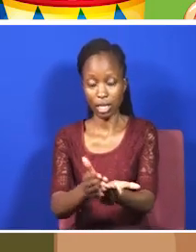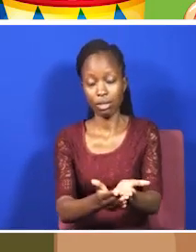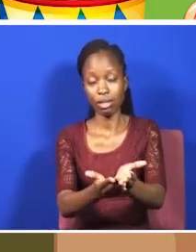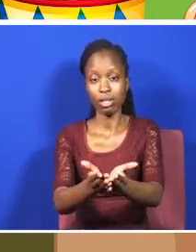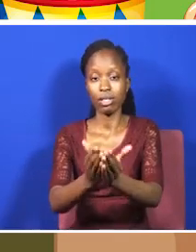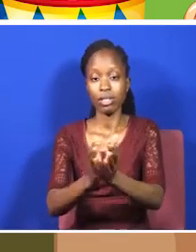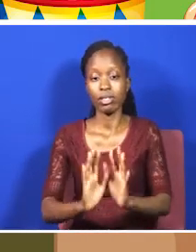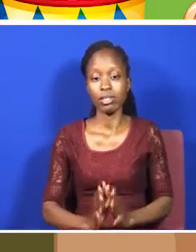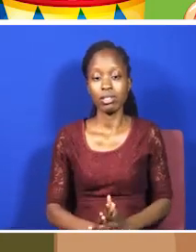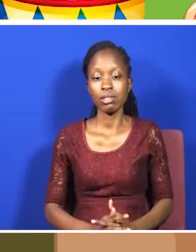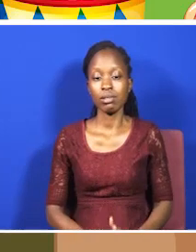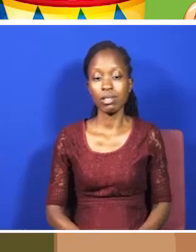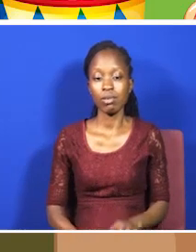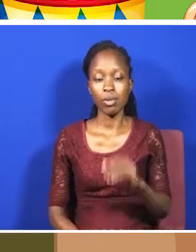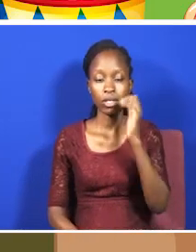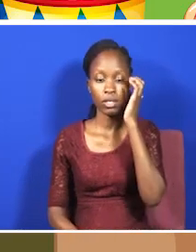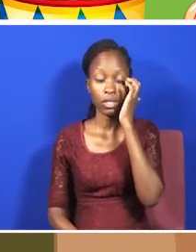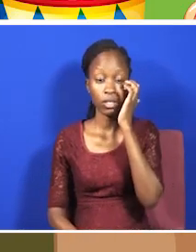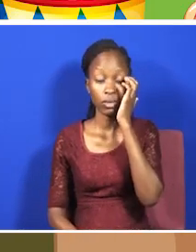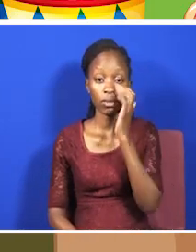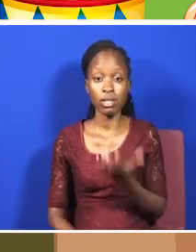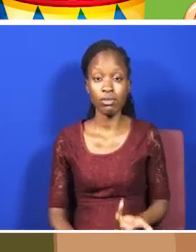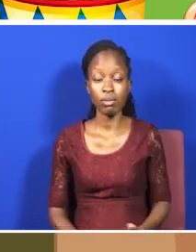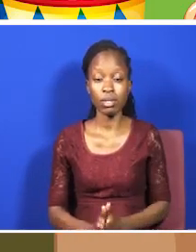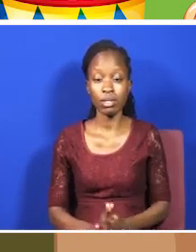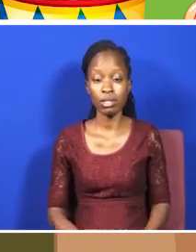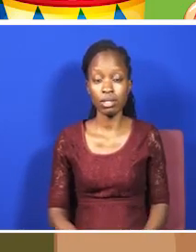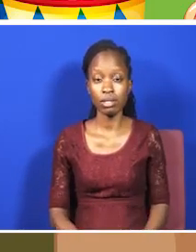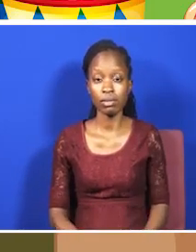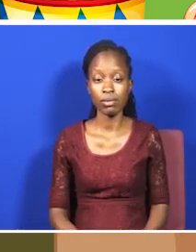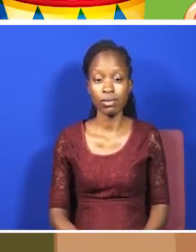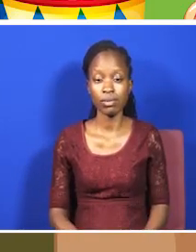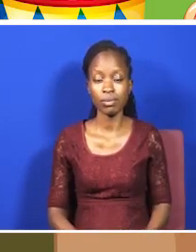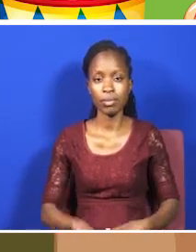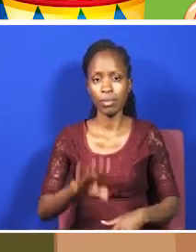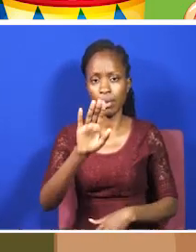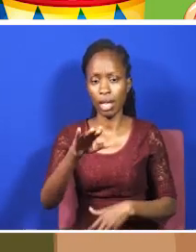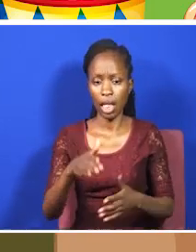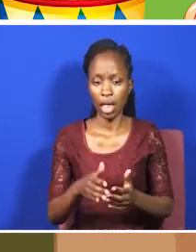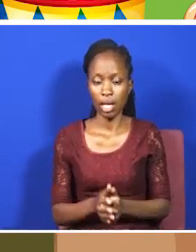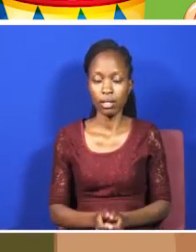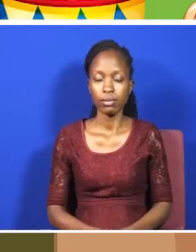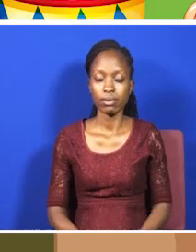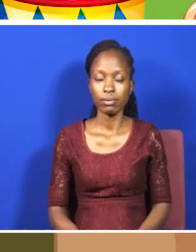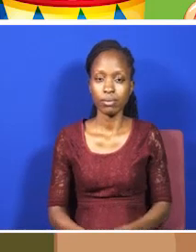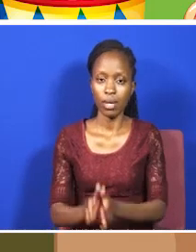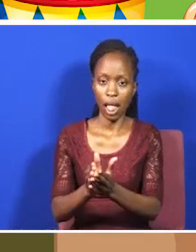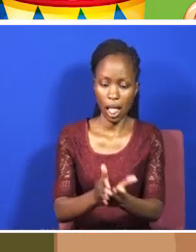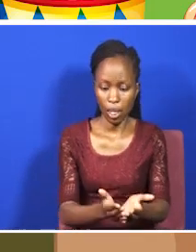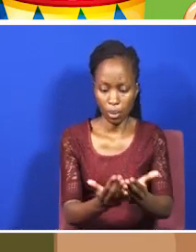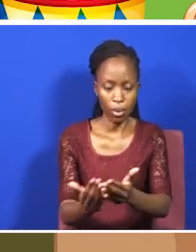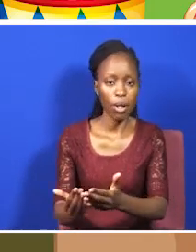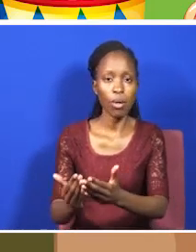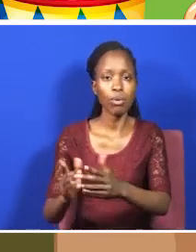sailing. You're not on the road, but you're on the sea or the lake, then you are sailing.